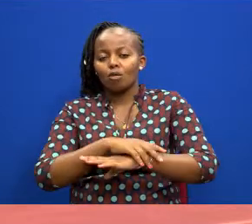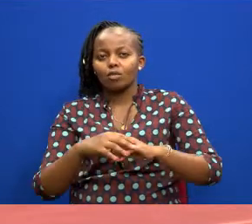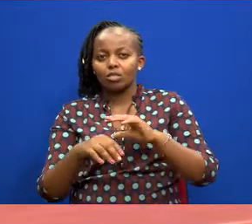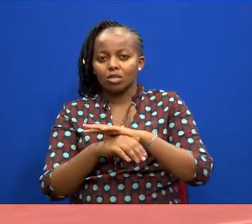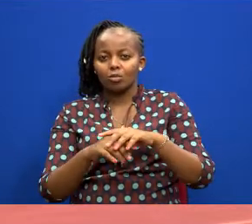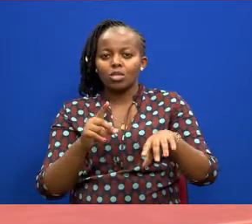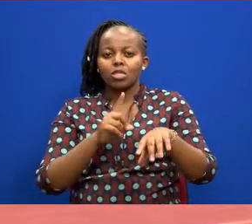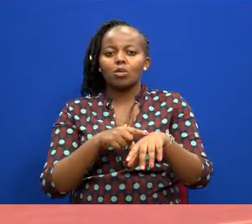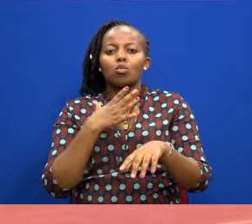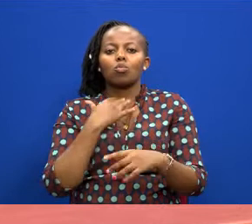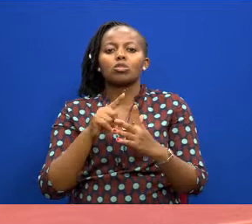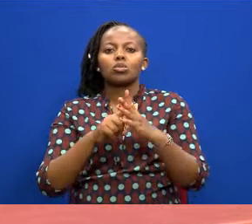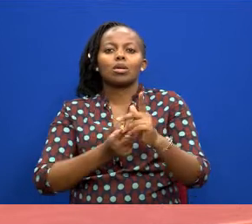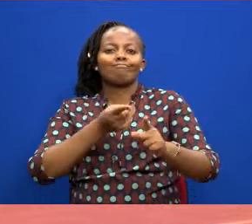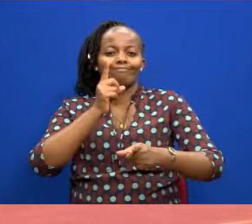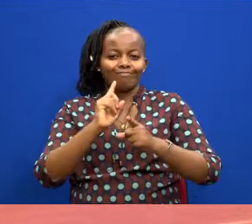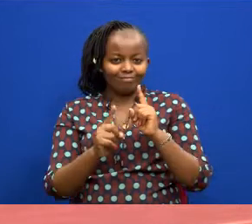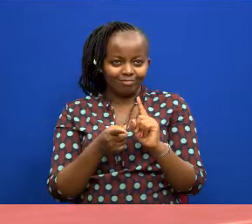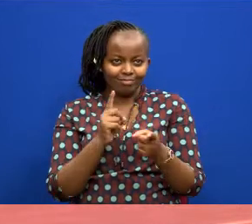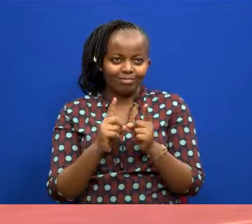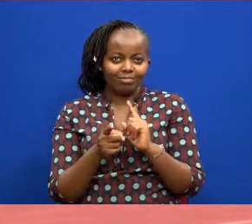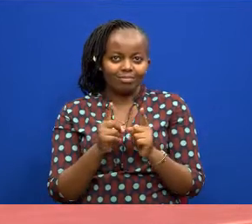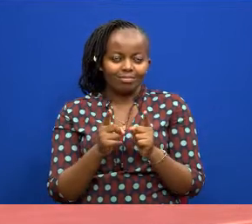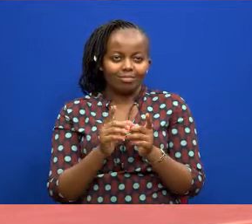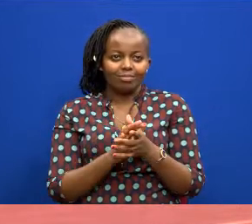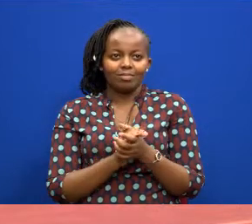getting off the blocks or the start line.